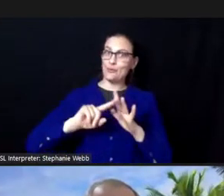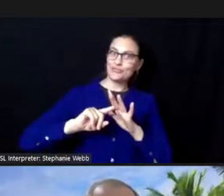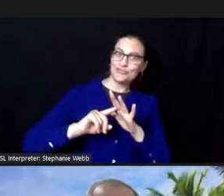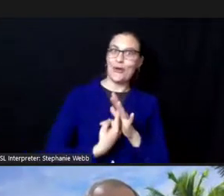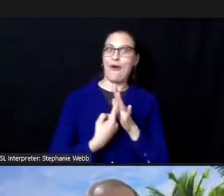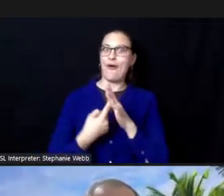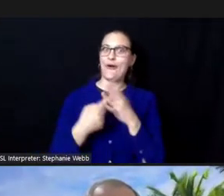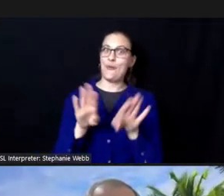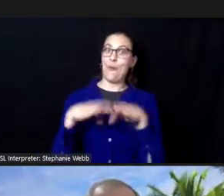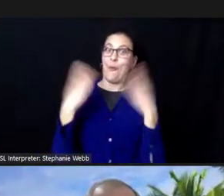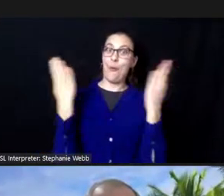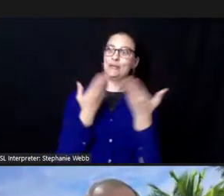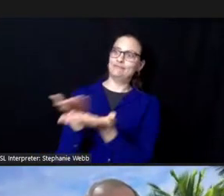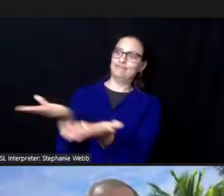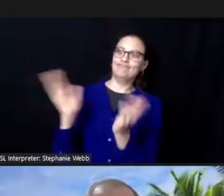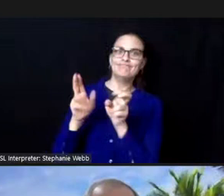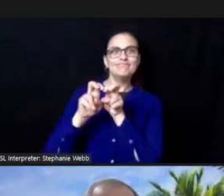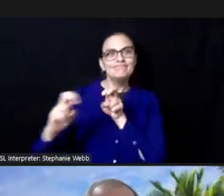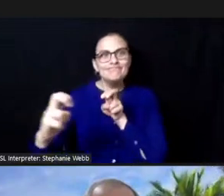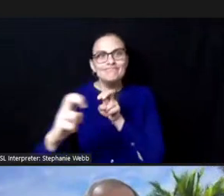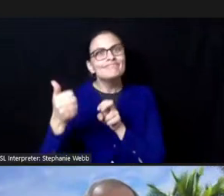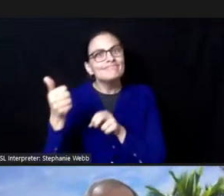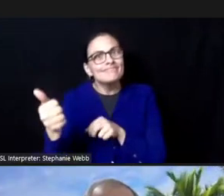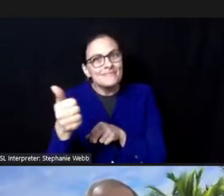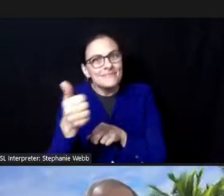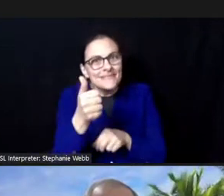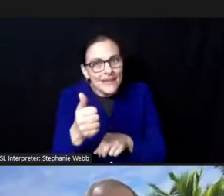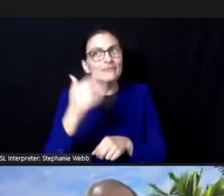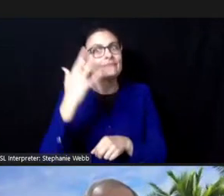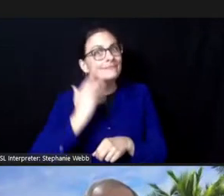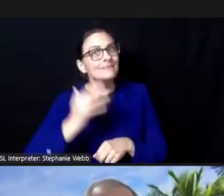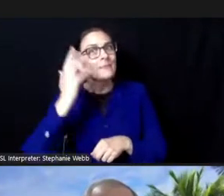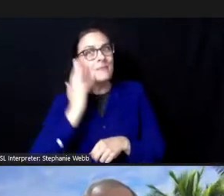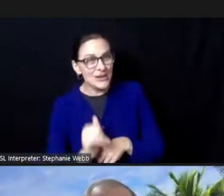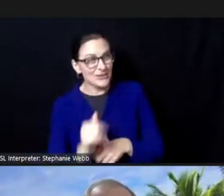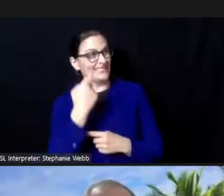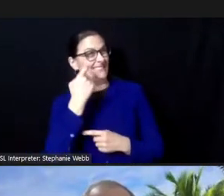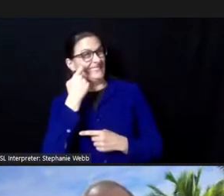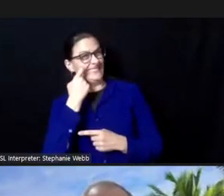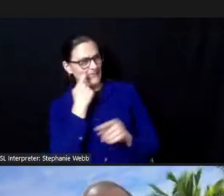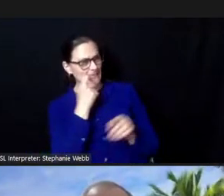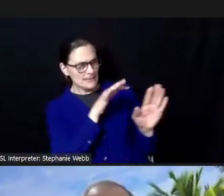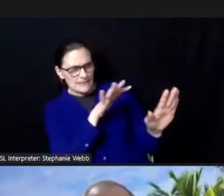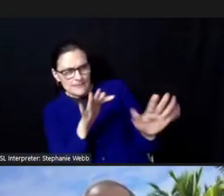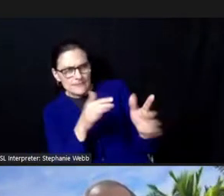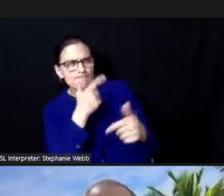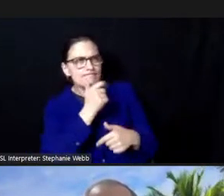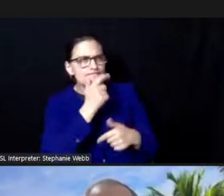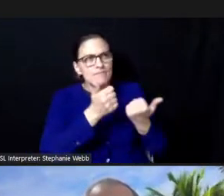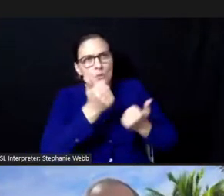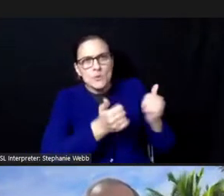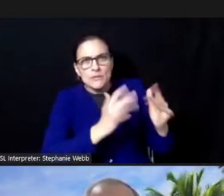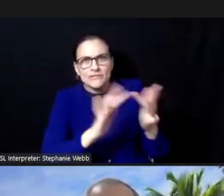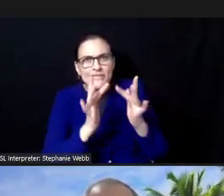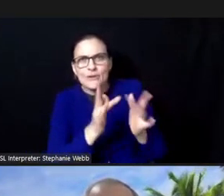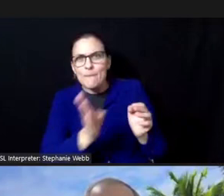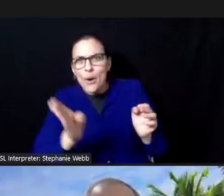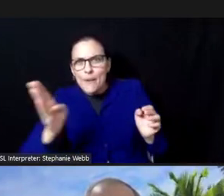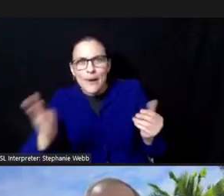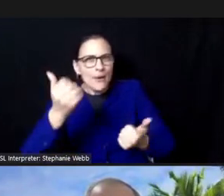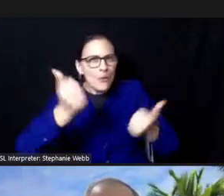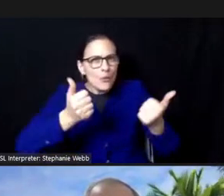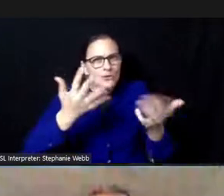experience navigating the broadband purchasing process and its potential pain points. So here with us today, I am happy to